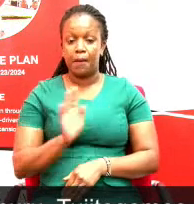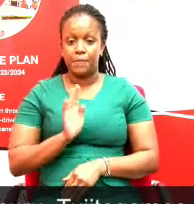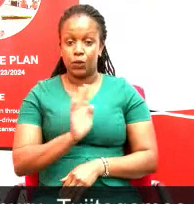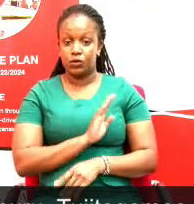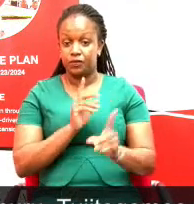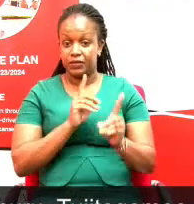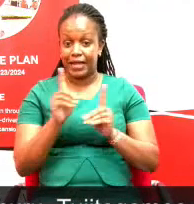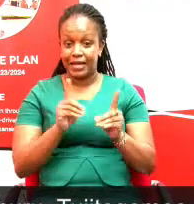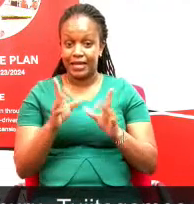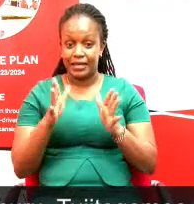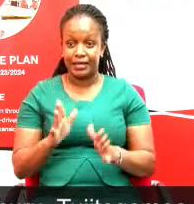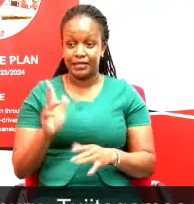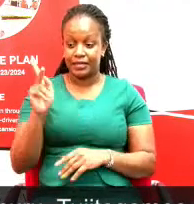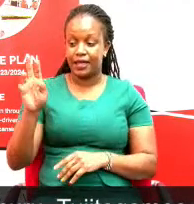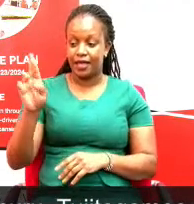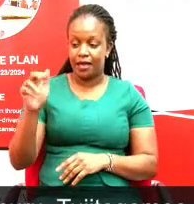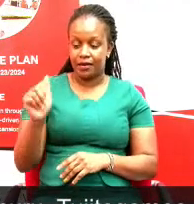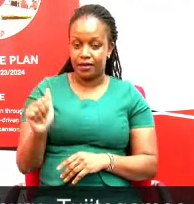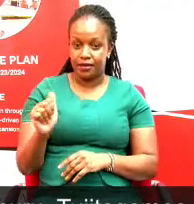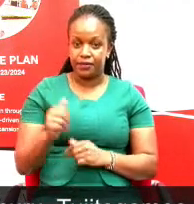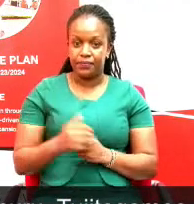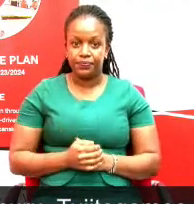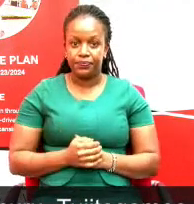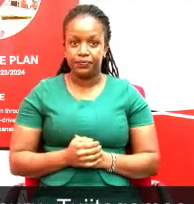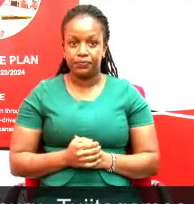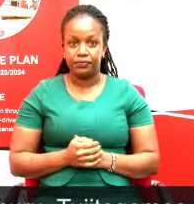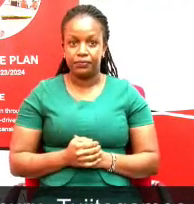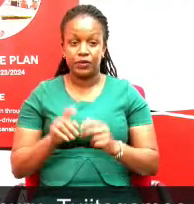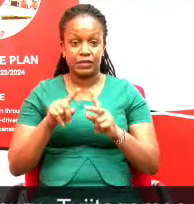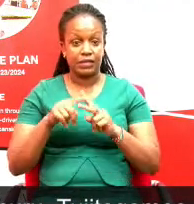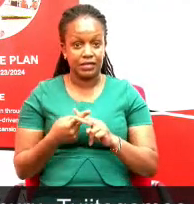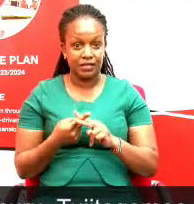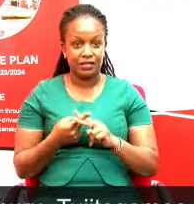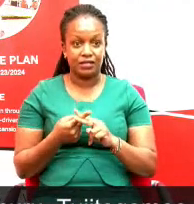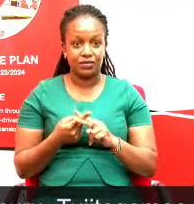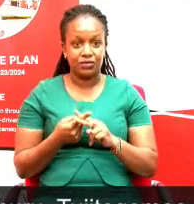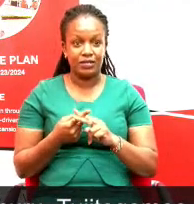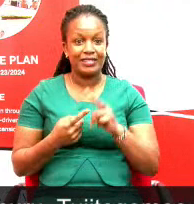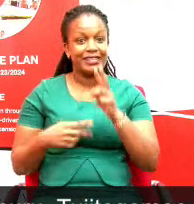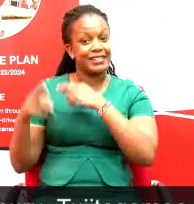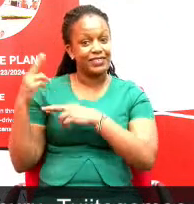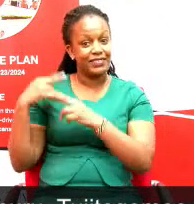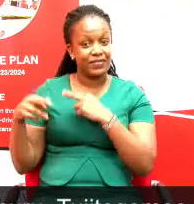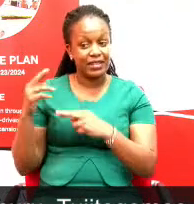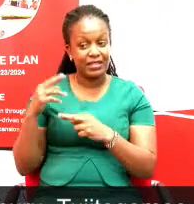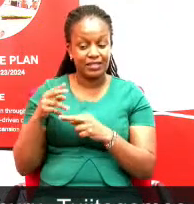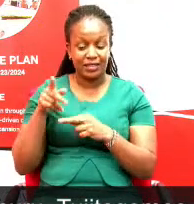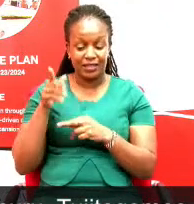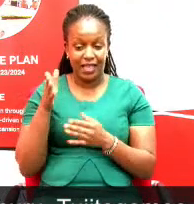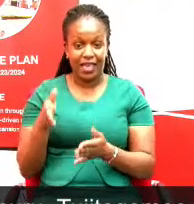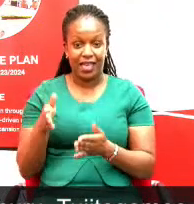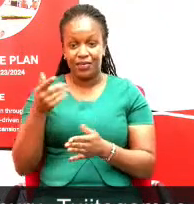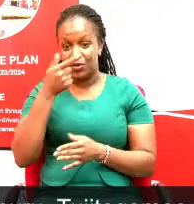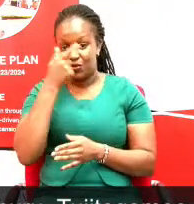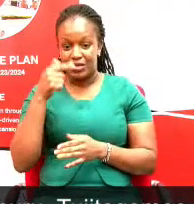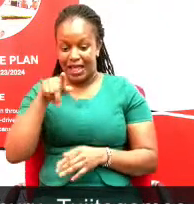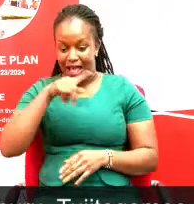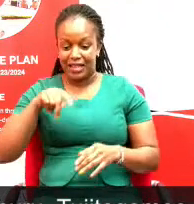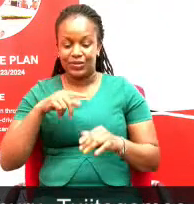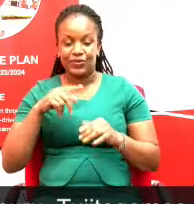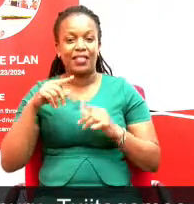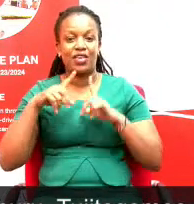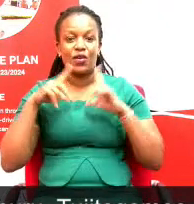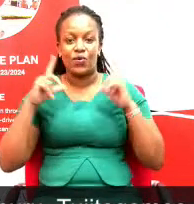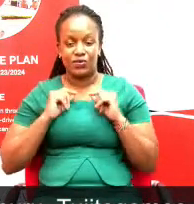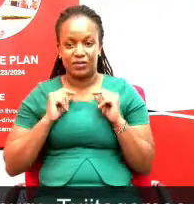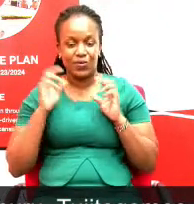directors of KRI. I've decided to reverse that because we are the hosts. So don't be